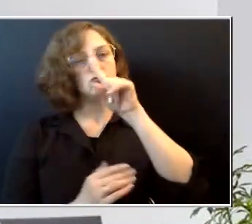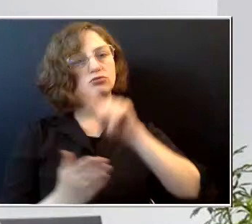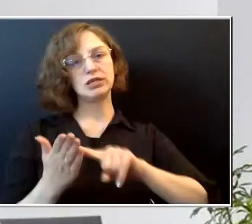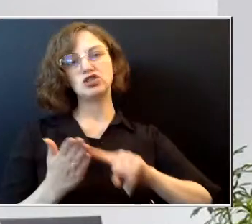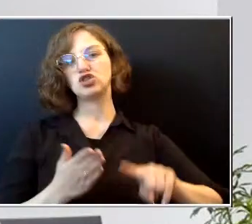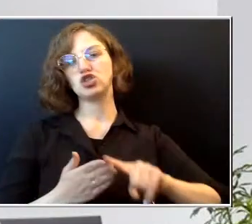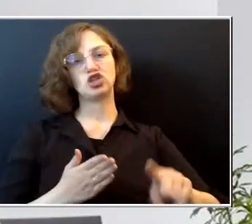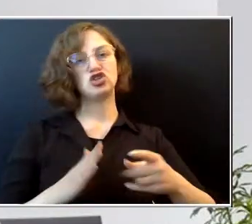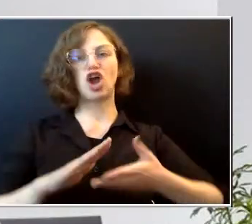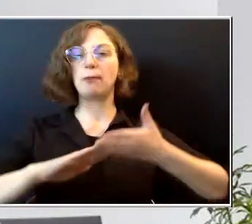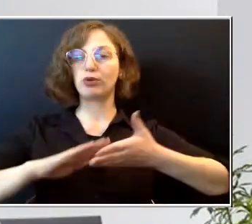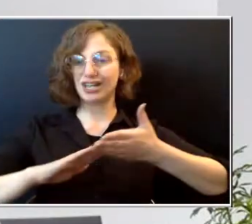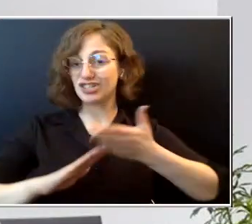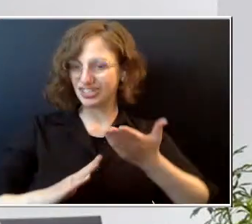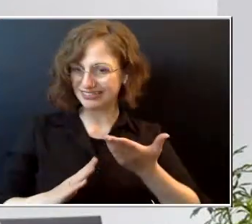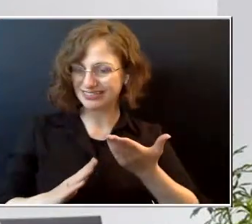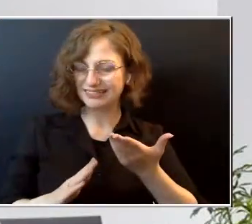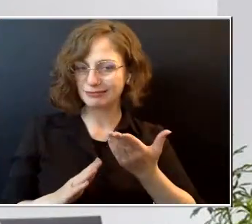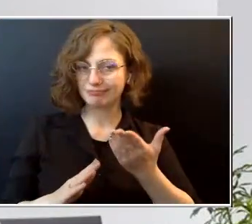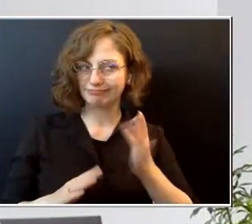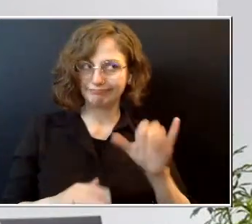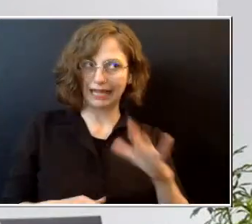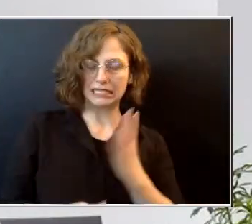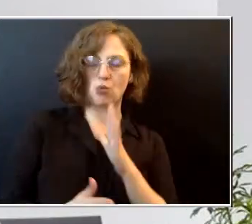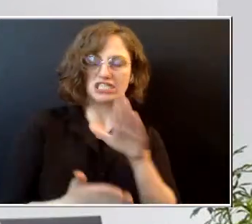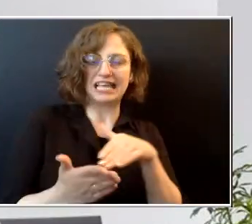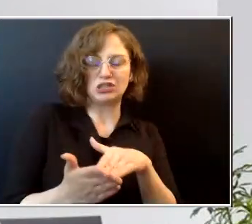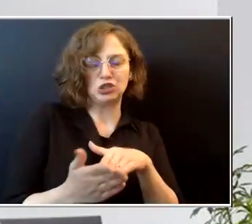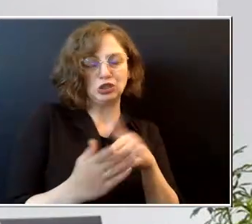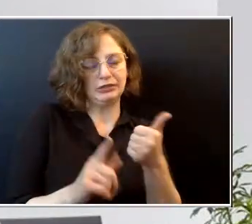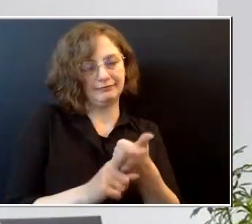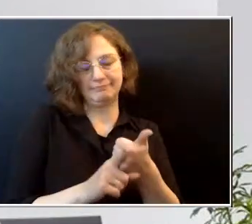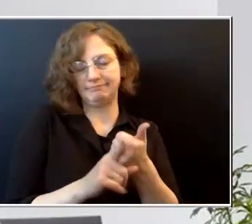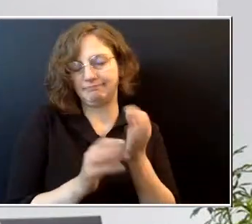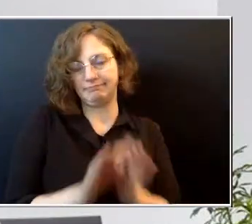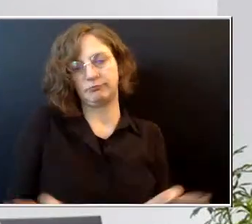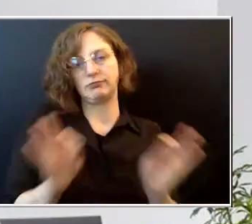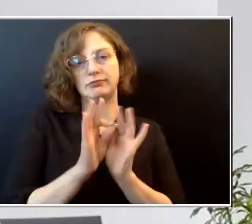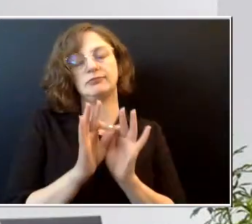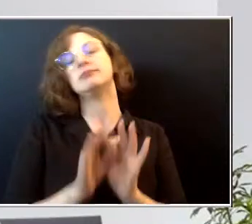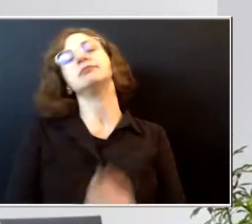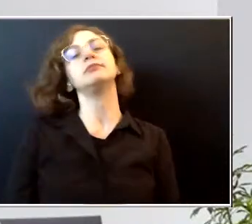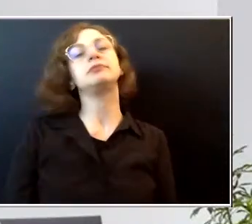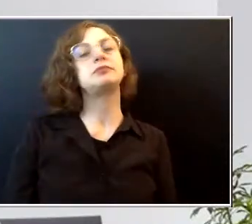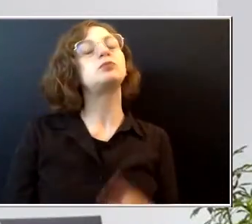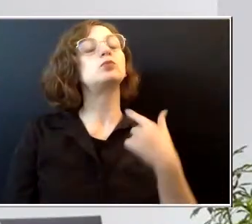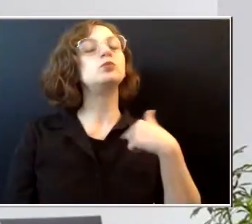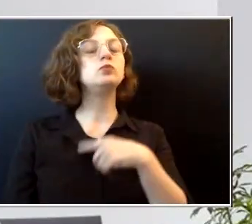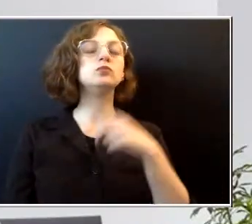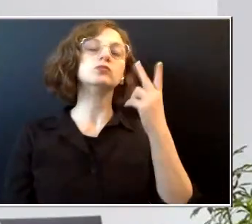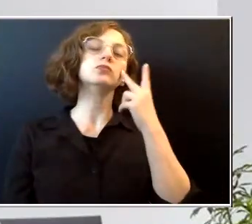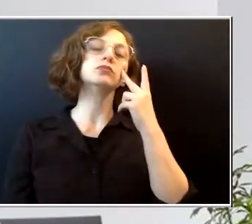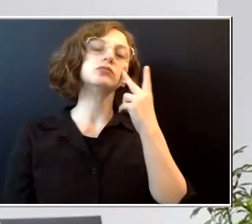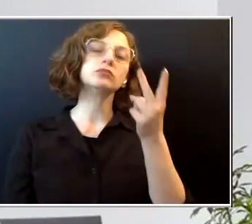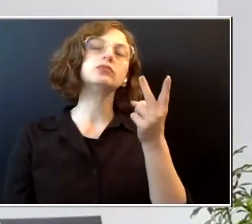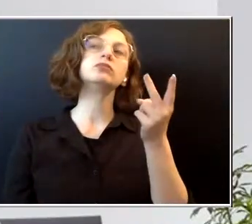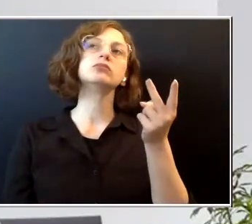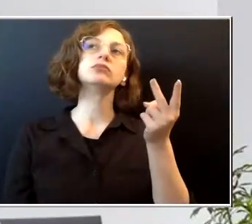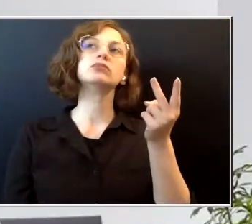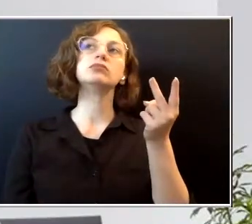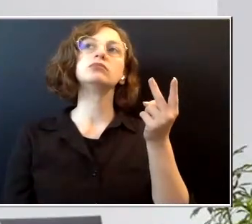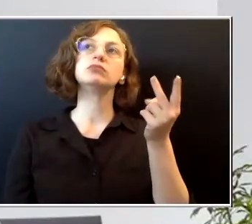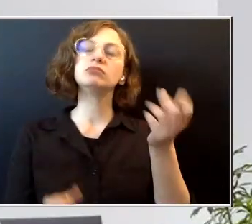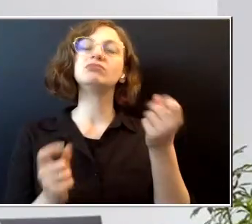which are the centers that are really important. I think, we've seen a lot of change, as Rob was